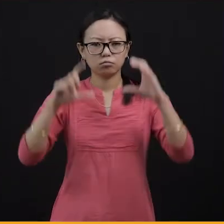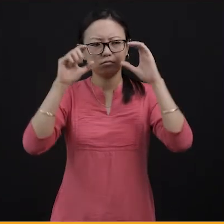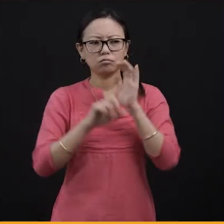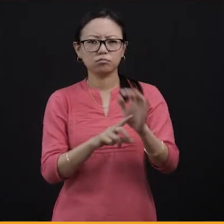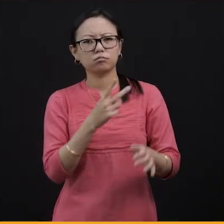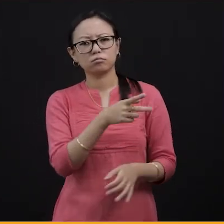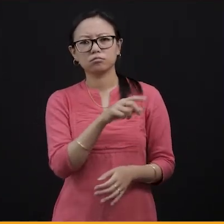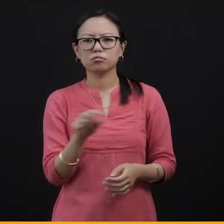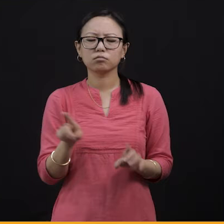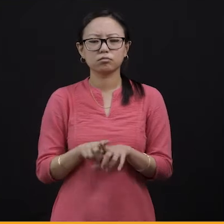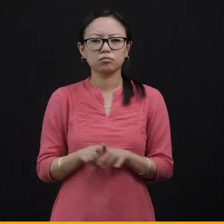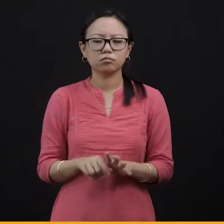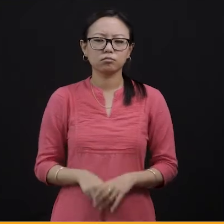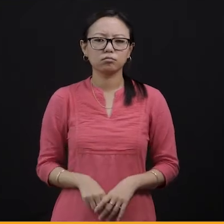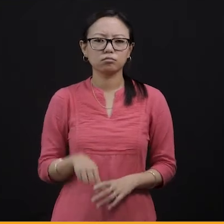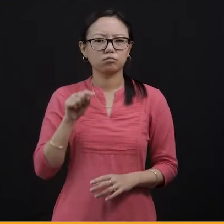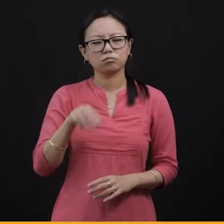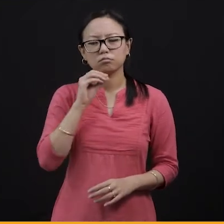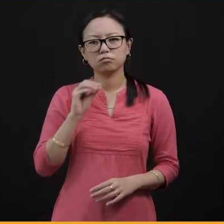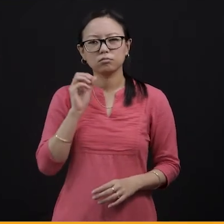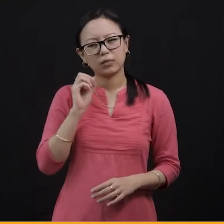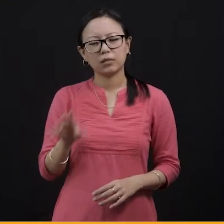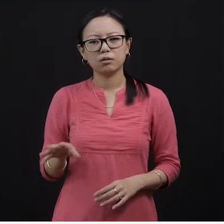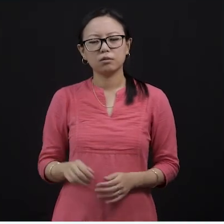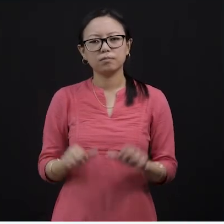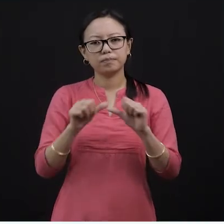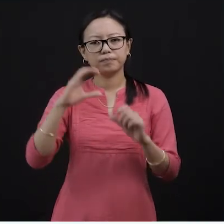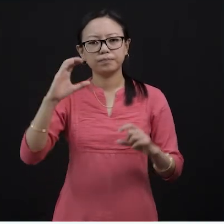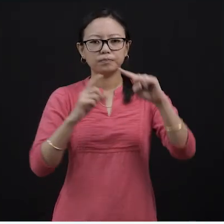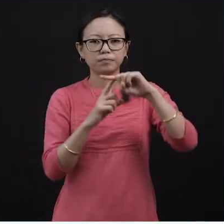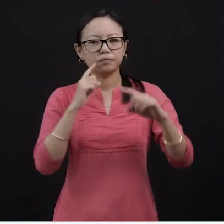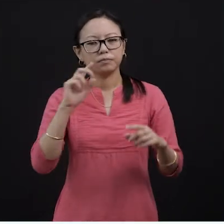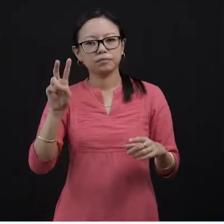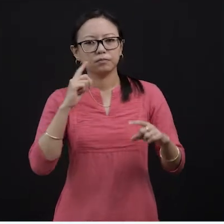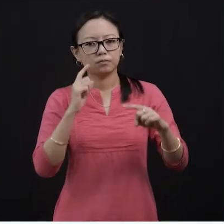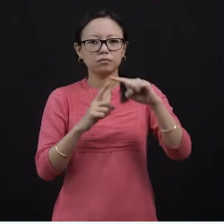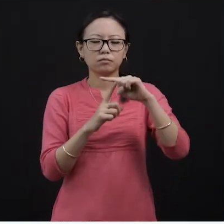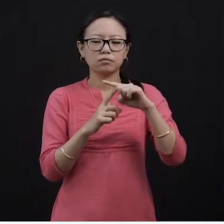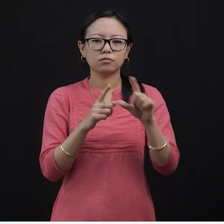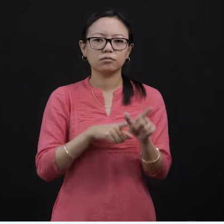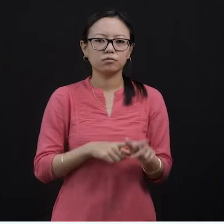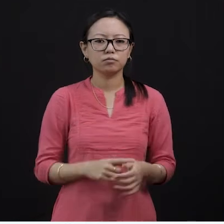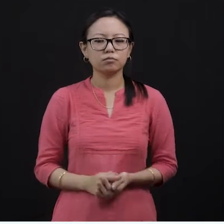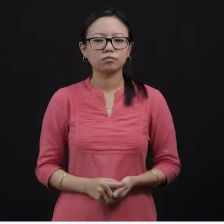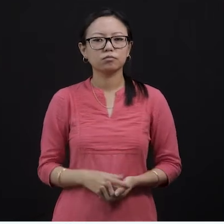Okay? So this is also a very easy activity, right? So I'm very sure you will try